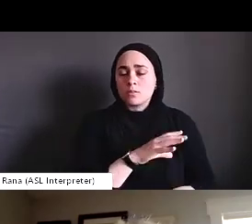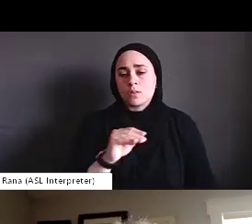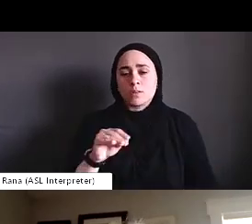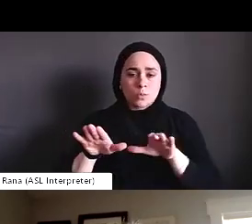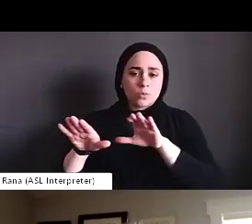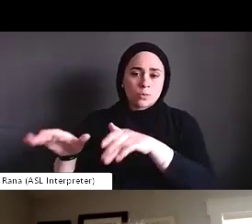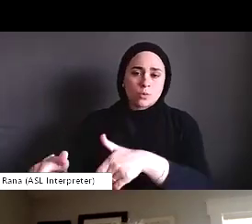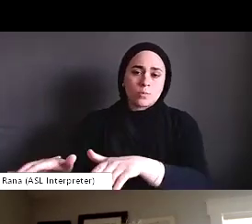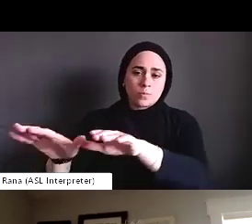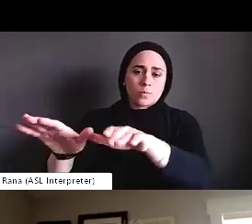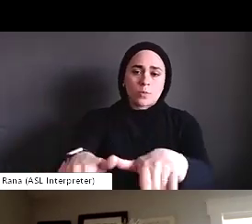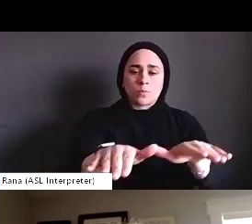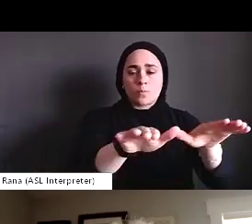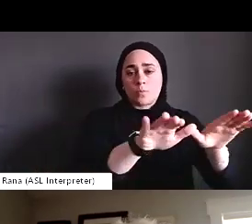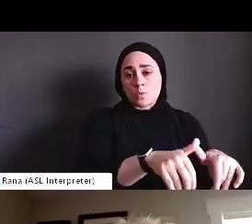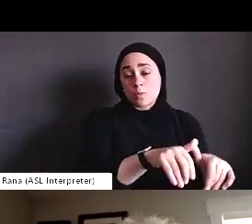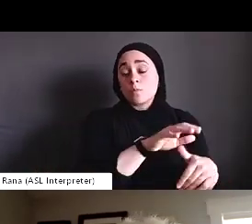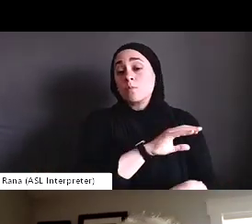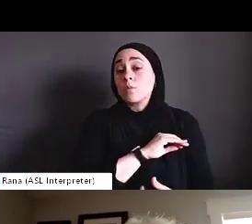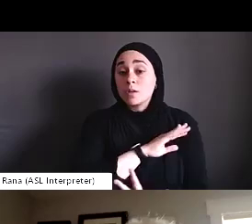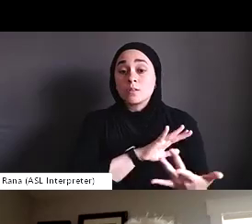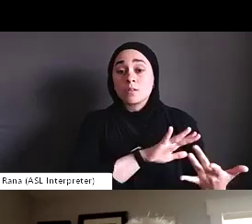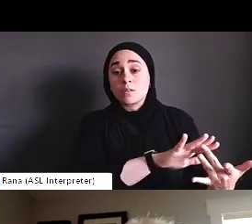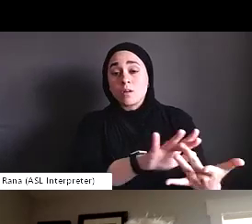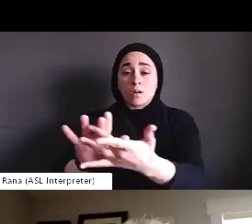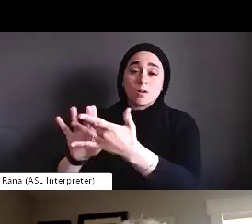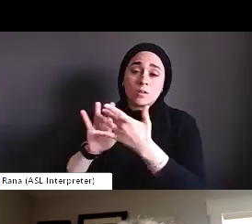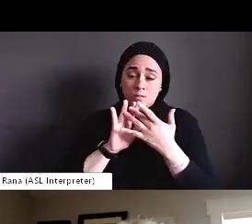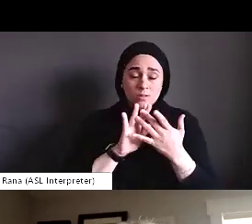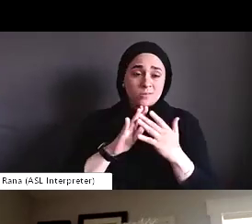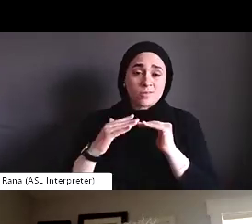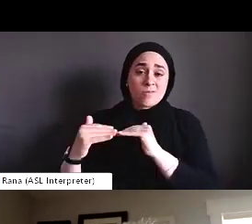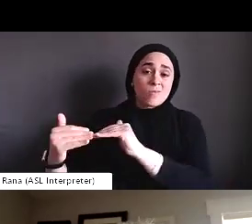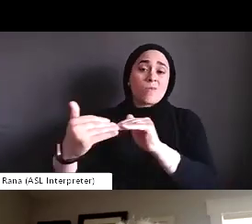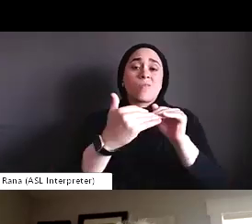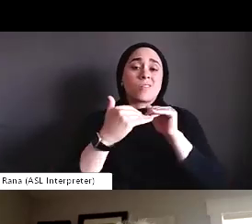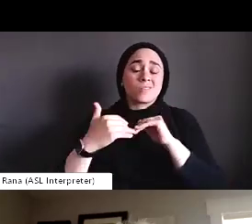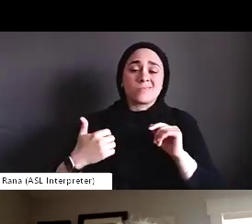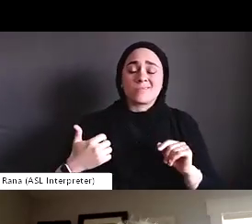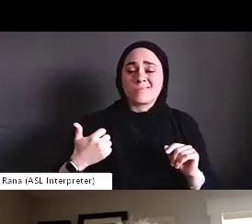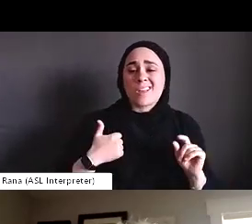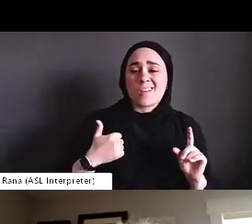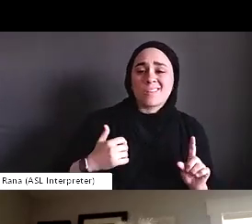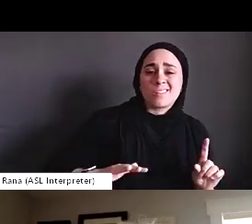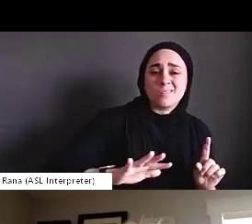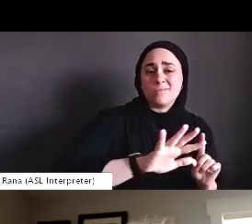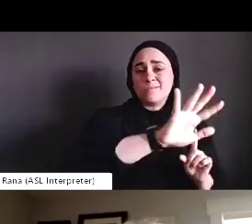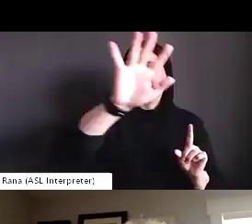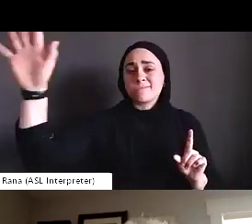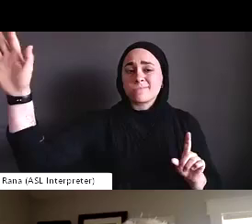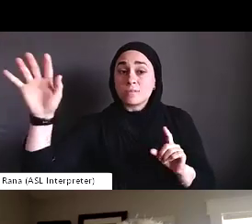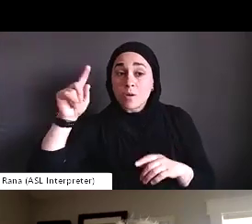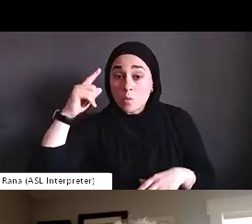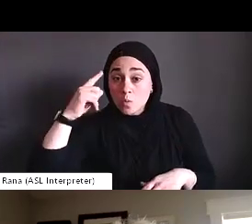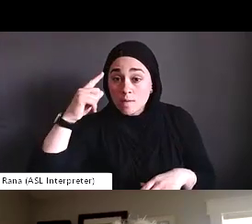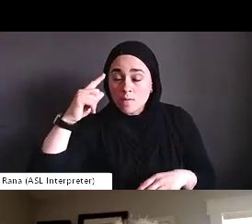out to our colleagues across the country to gather information and to